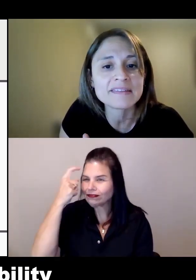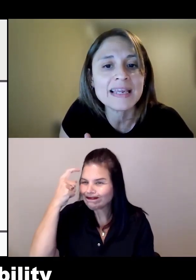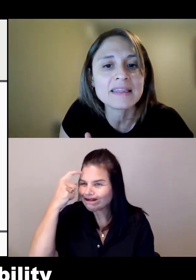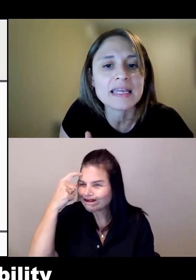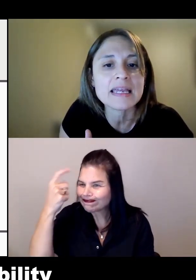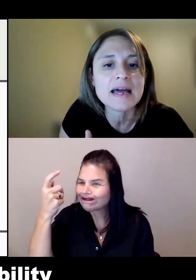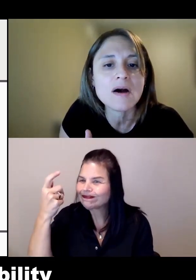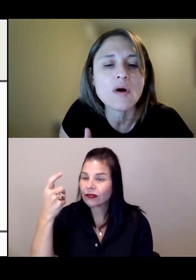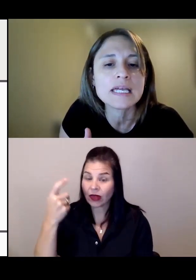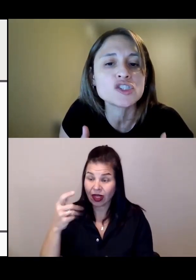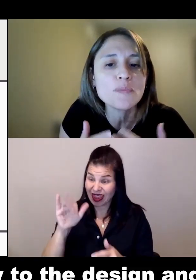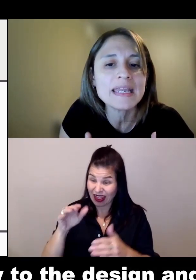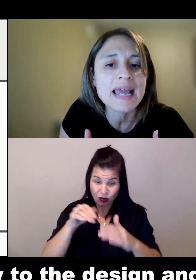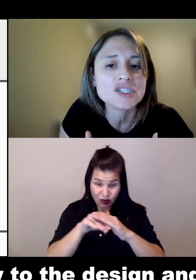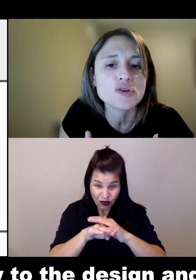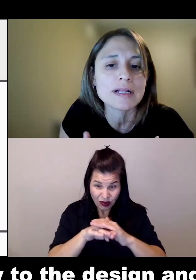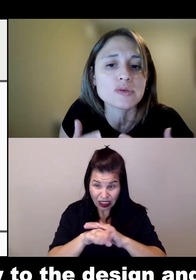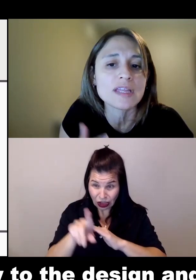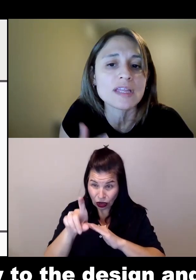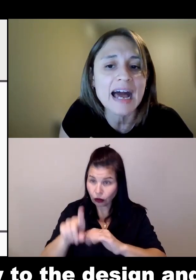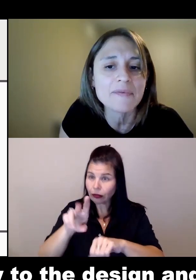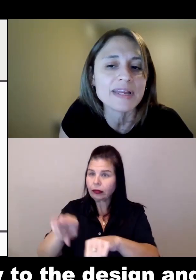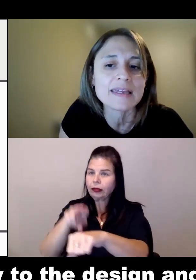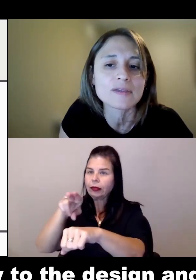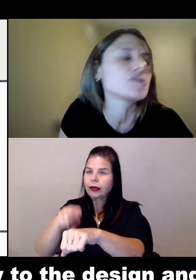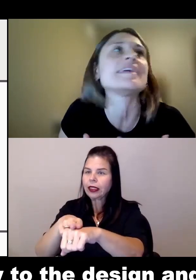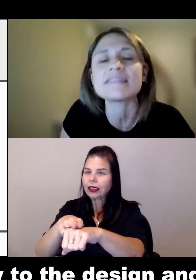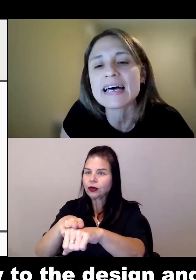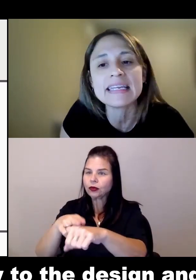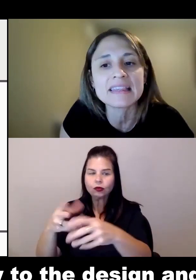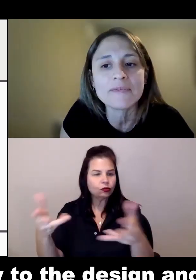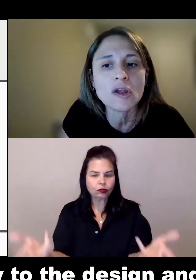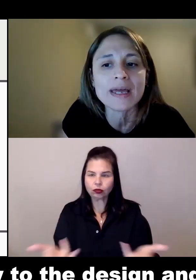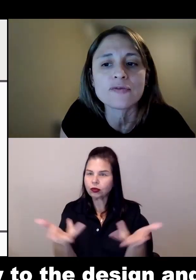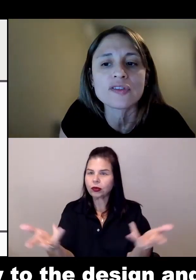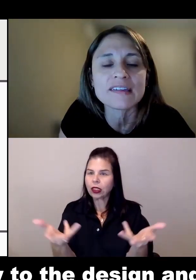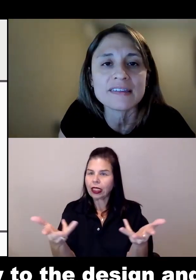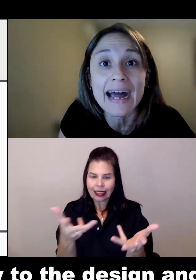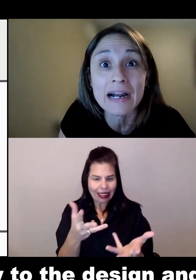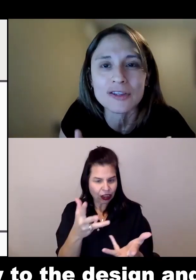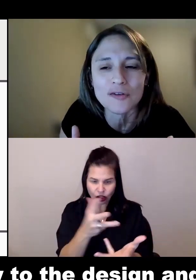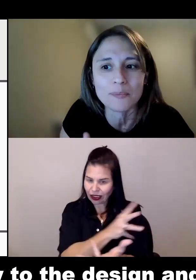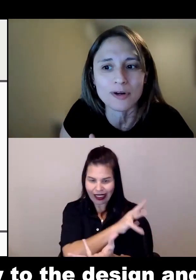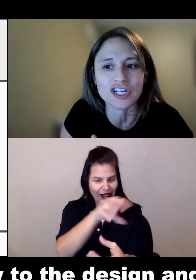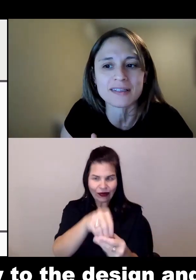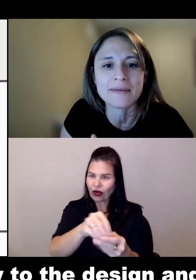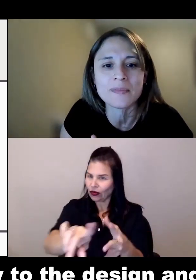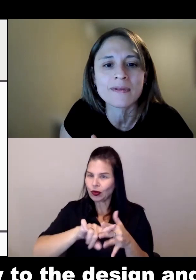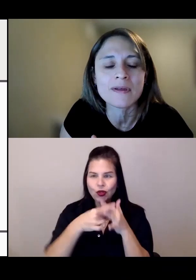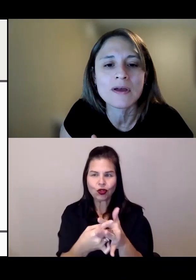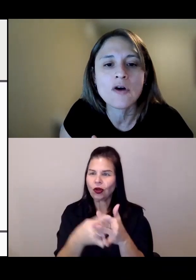with accessibility, it should be natural to the discovery, to the design and development from the start of the